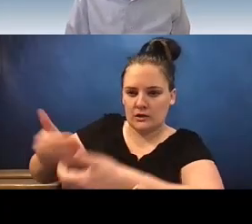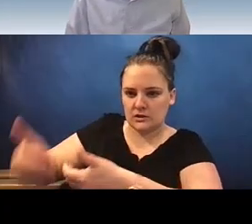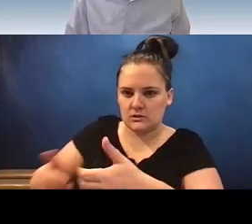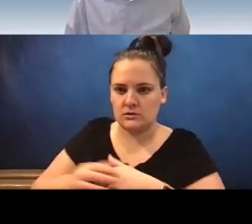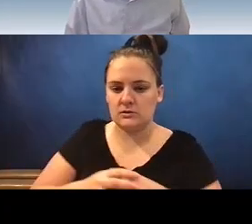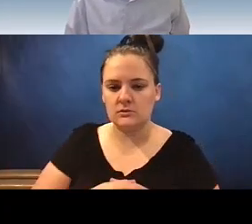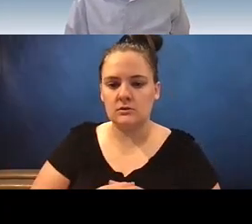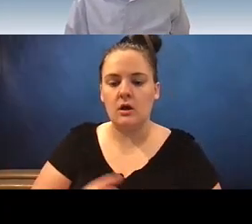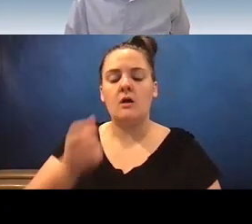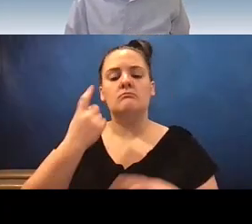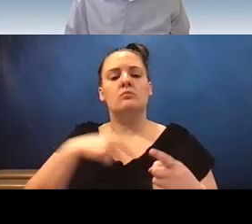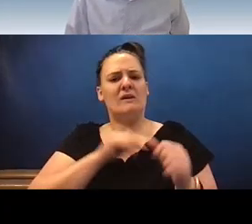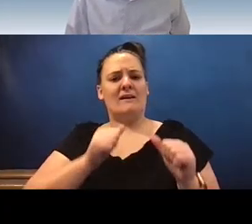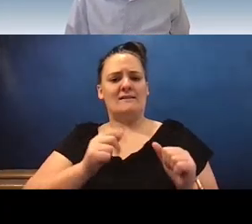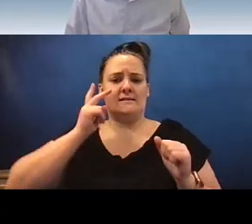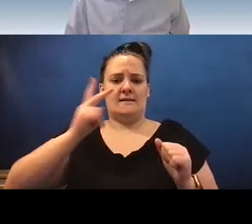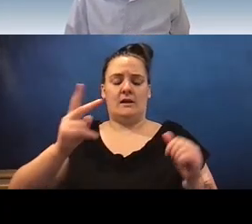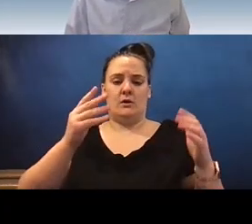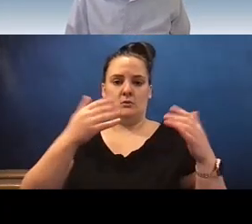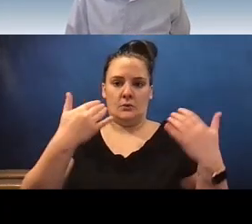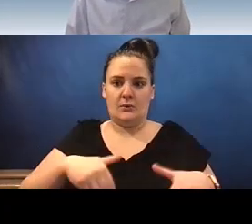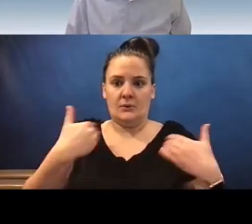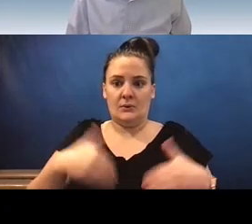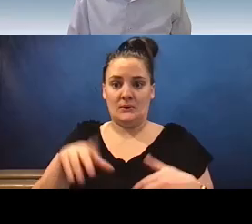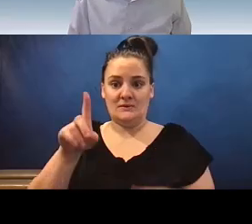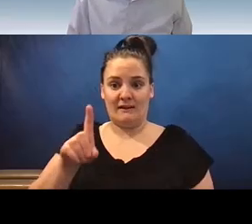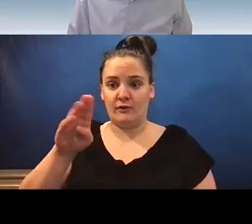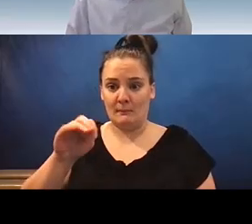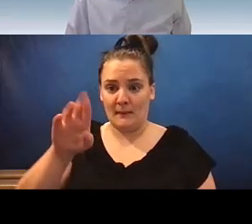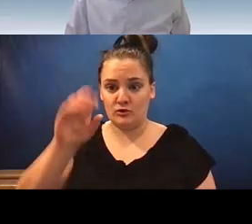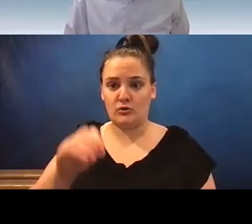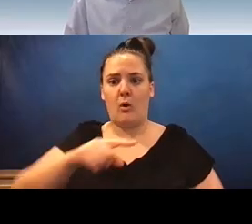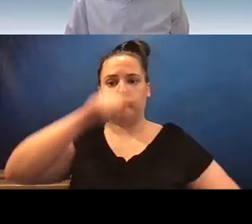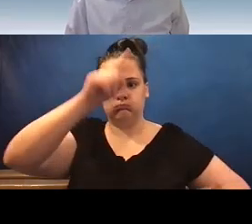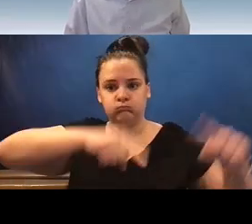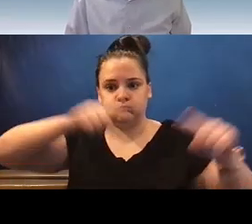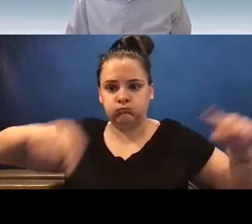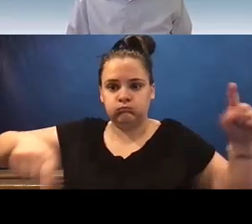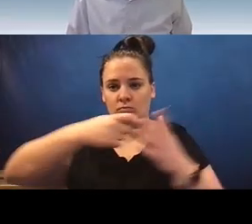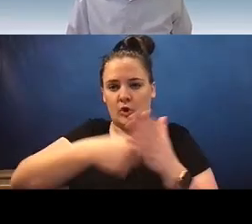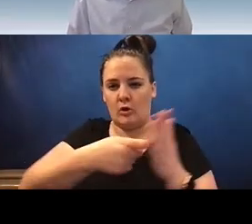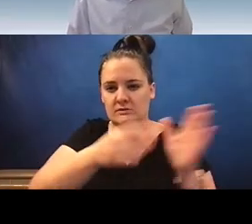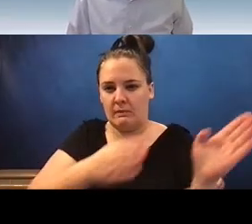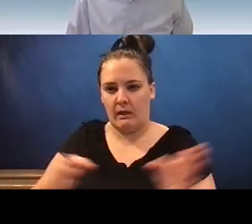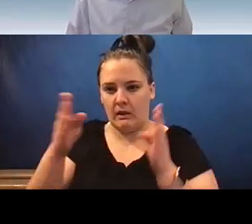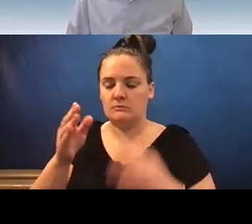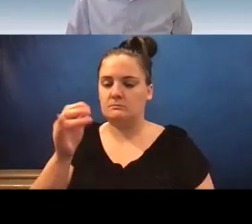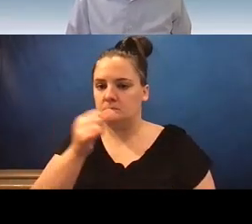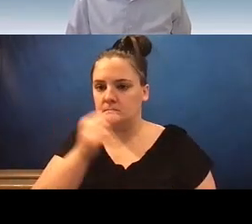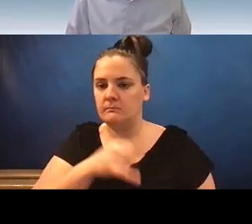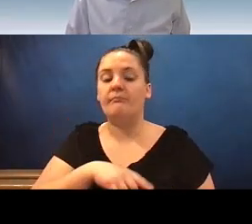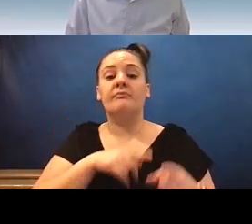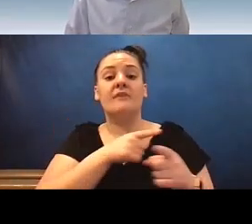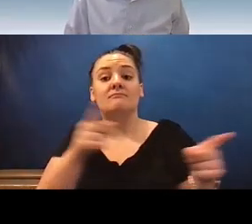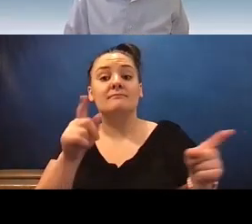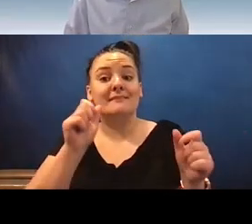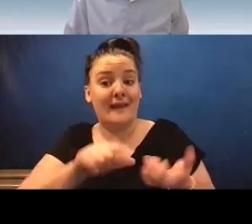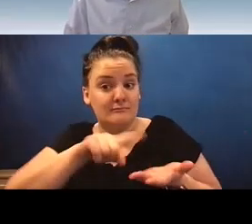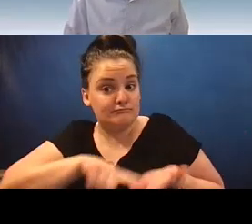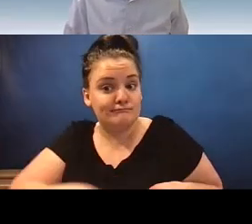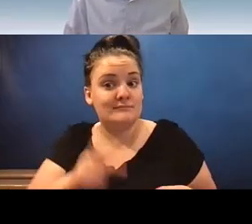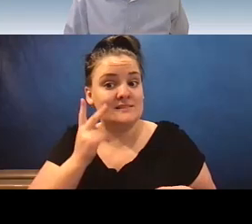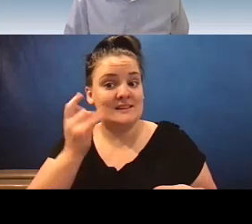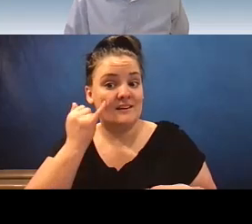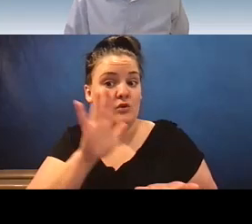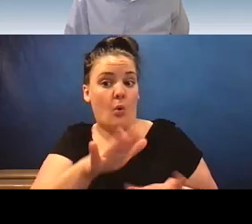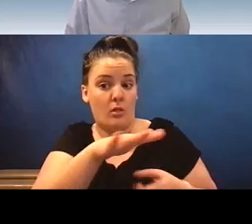the wide price variation amongst plans in the Denver metro area. You can leverage this tool to see if your local hospitals are charging higher or more competitive